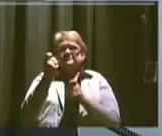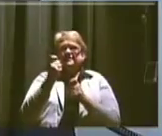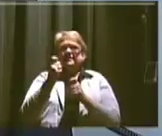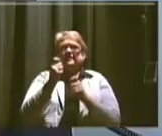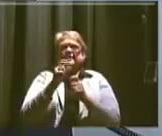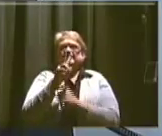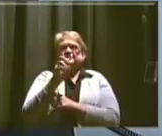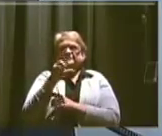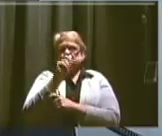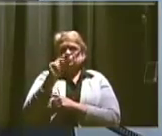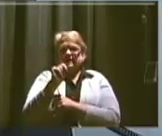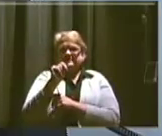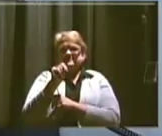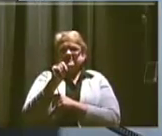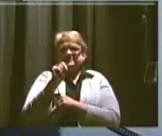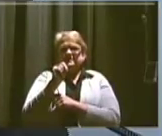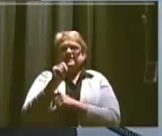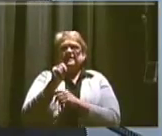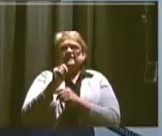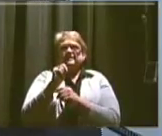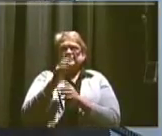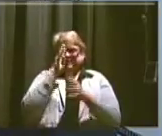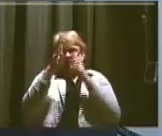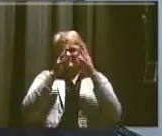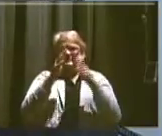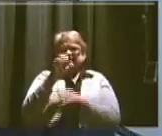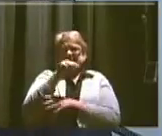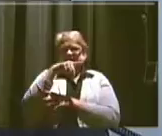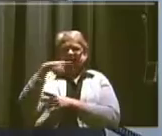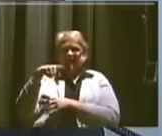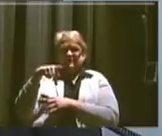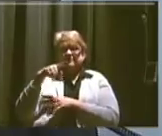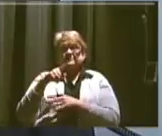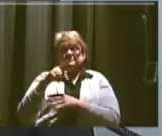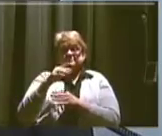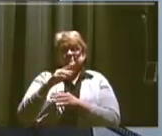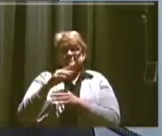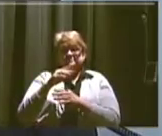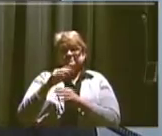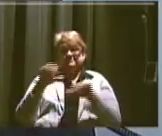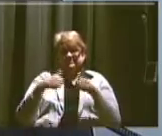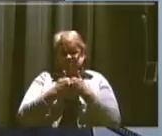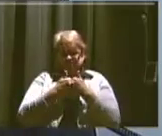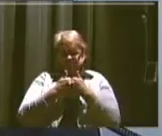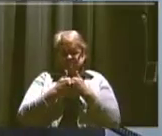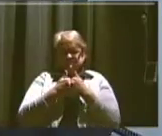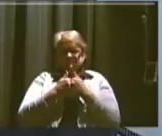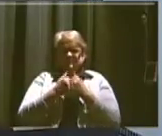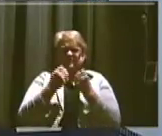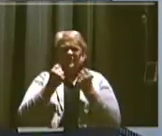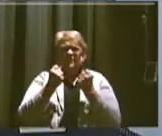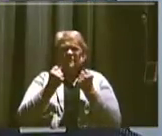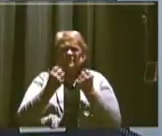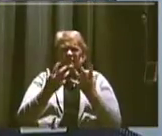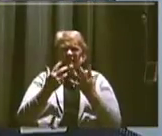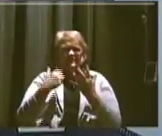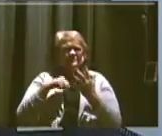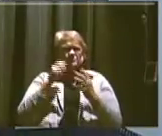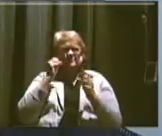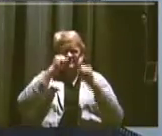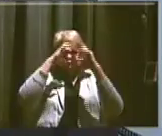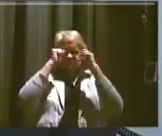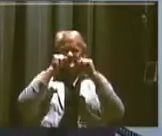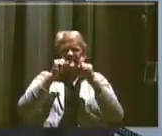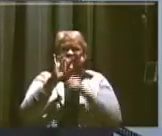App Challenge. I'm sure many in our community have been stunned that eighth graders, one of whom is only 12